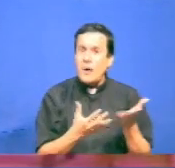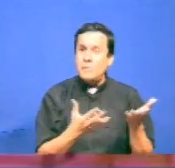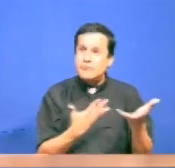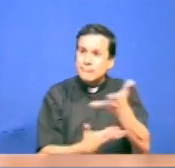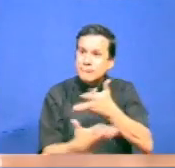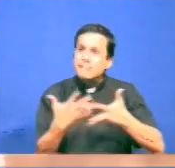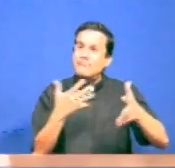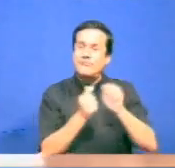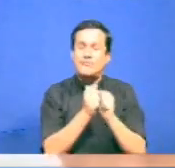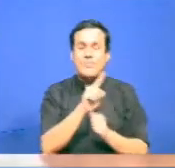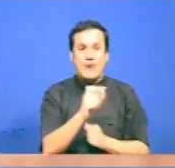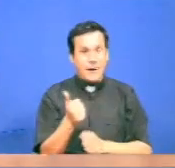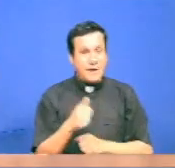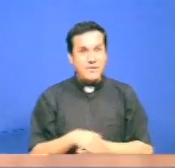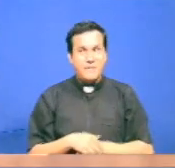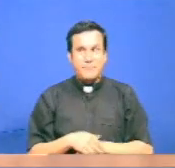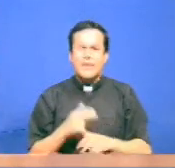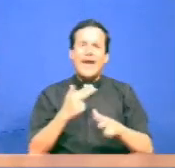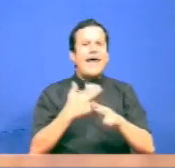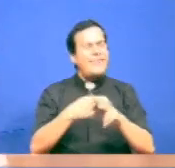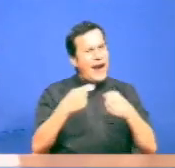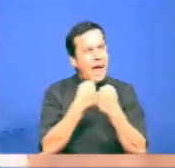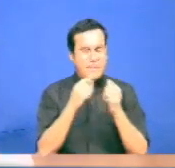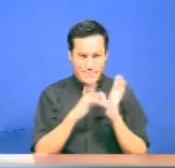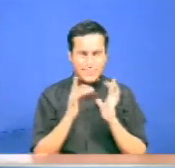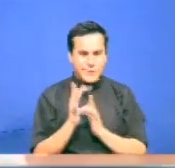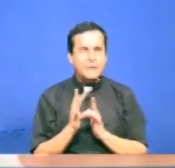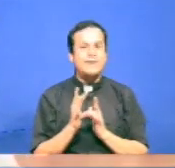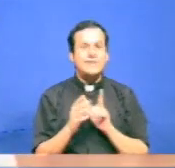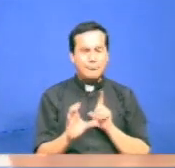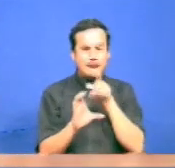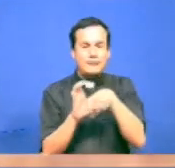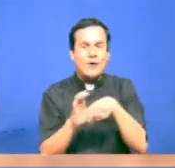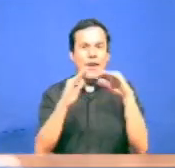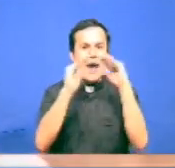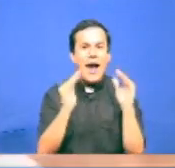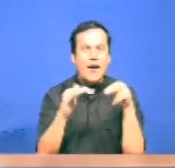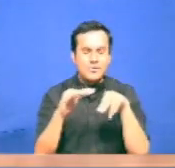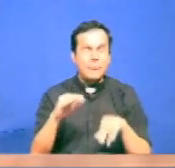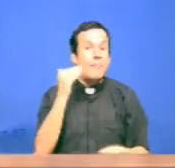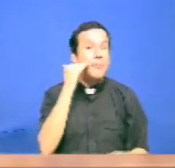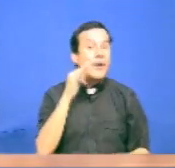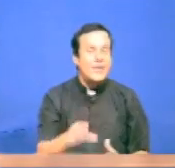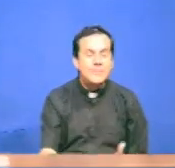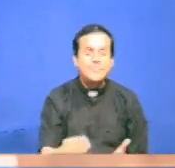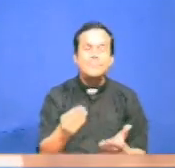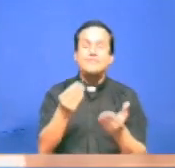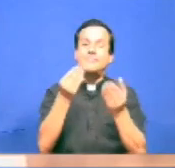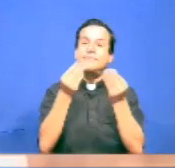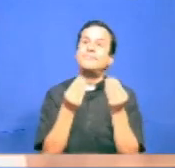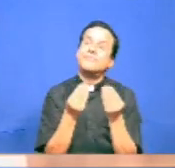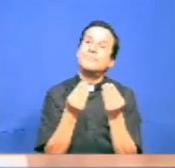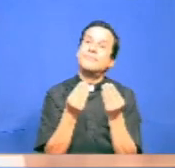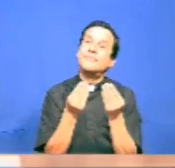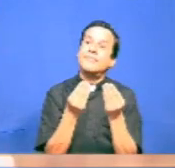you. And anyway, he continues to join them, and as they make the bread and join to eat the food of the